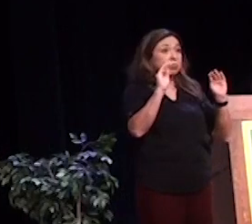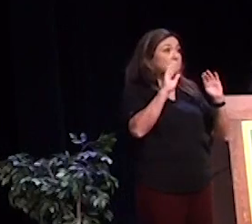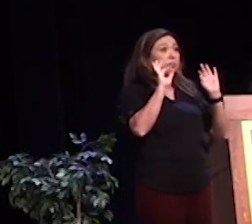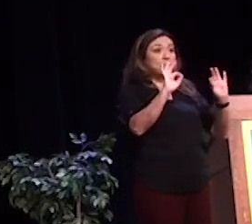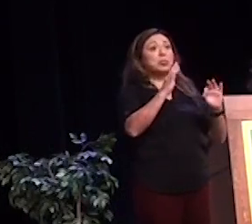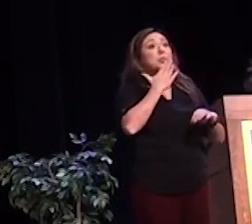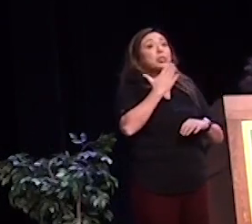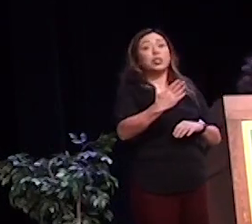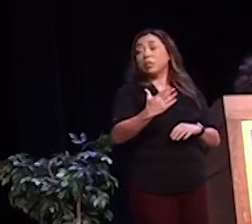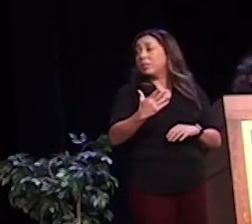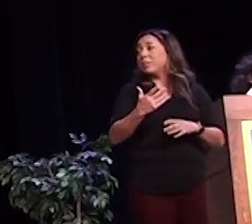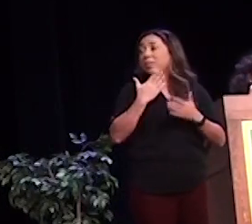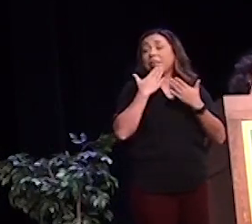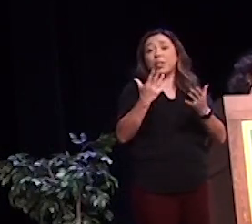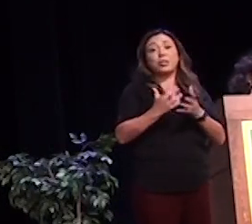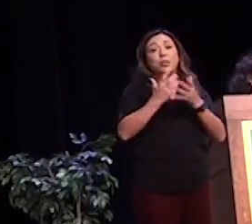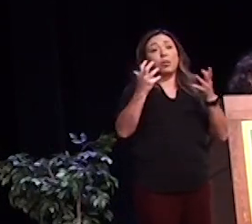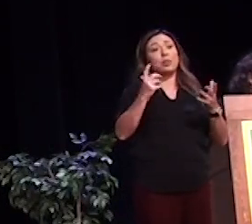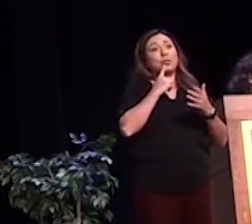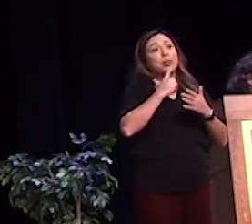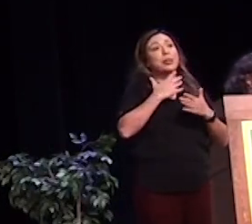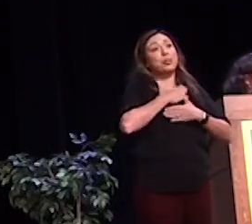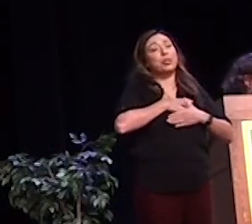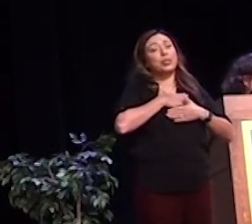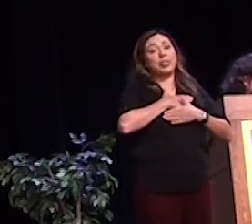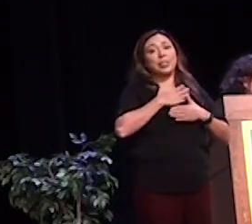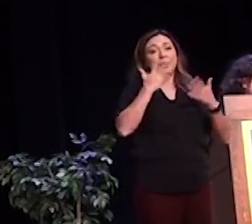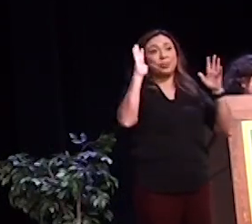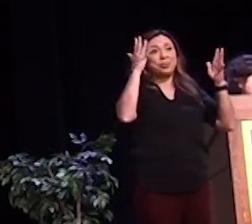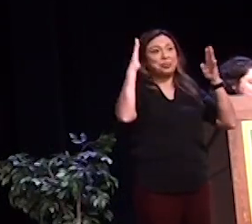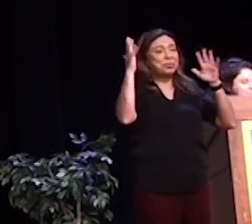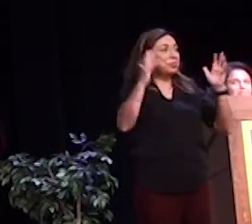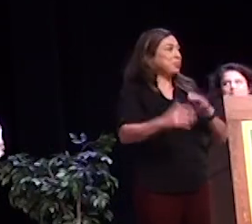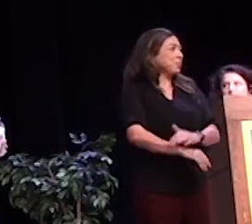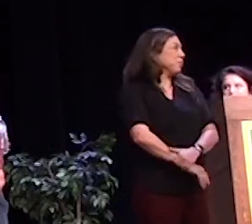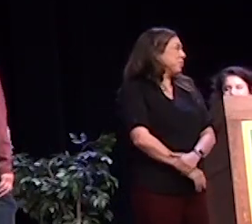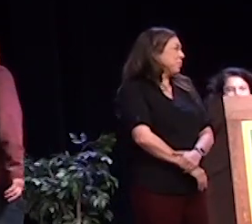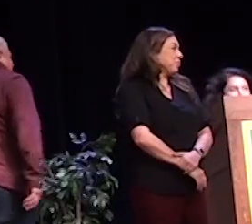good. Okay. Thank you all so much. I appreciate y'all.